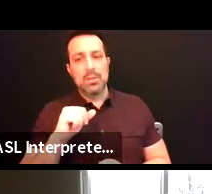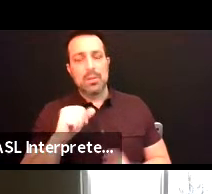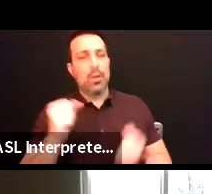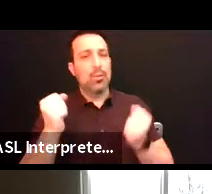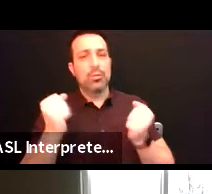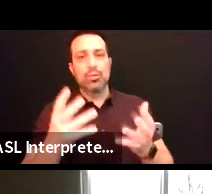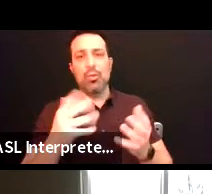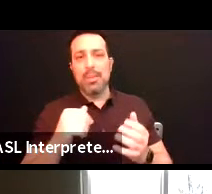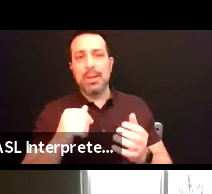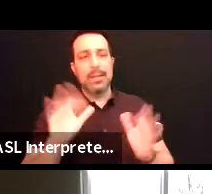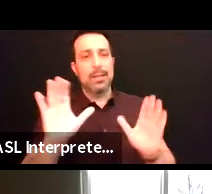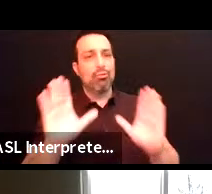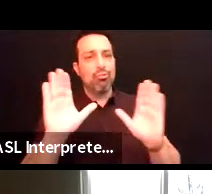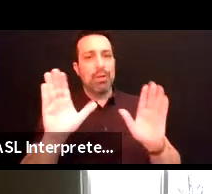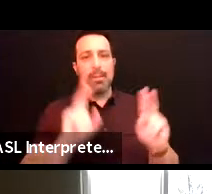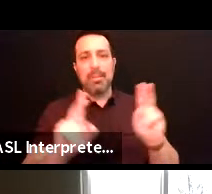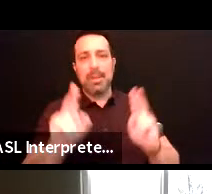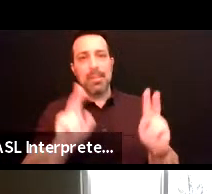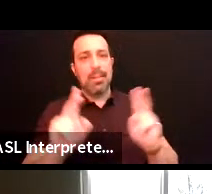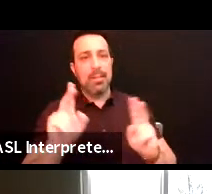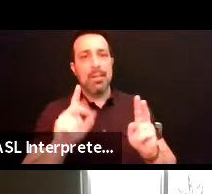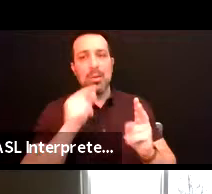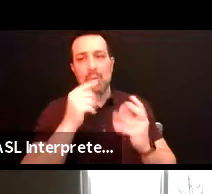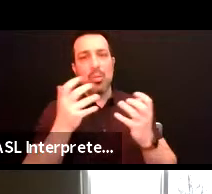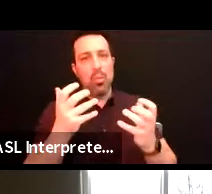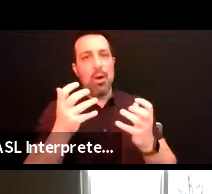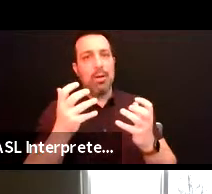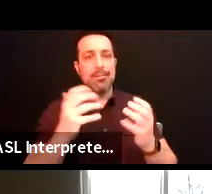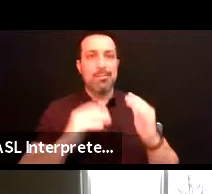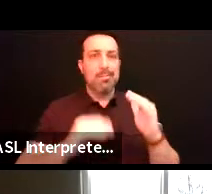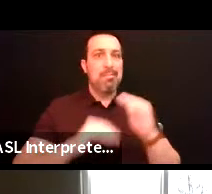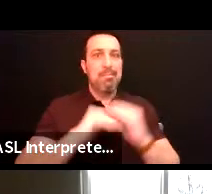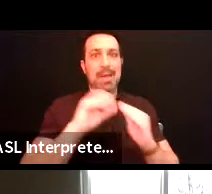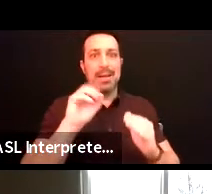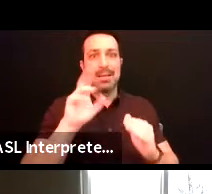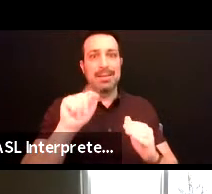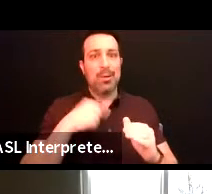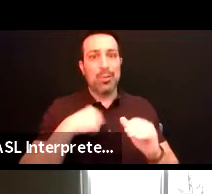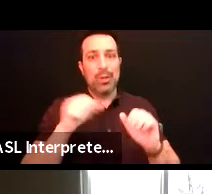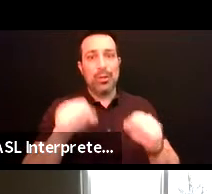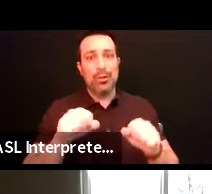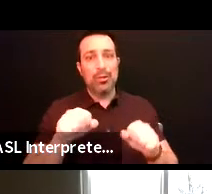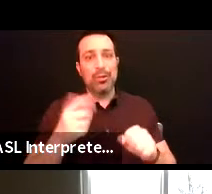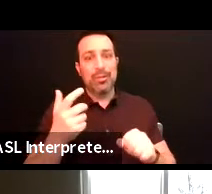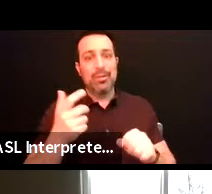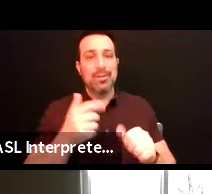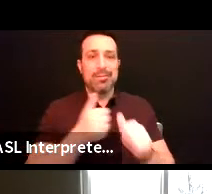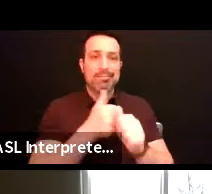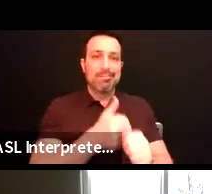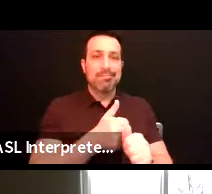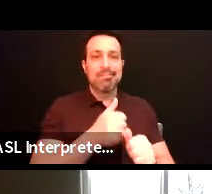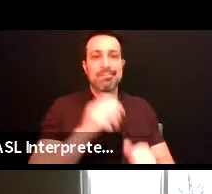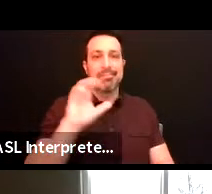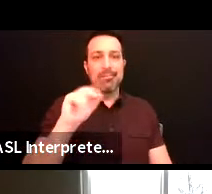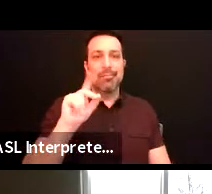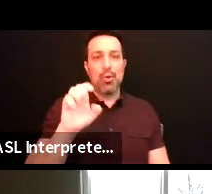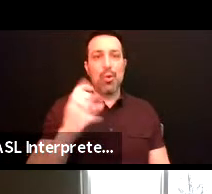many incredible people who wanted to max it out as much as we possibly could under city code.